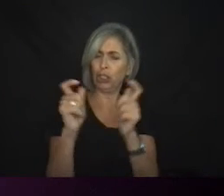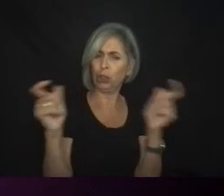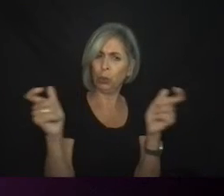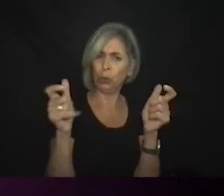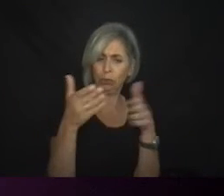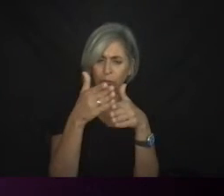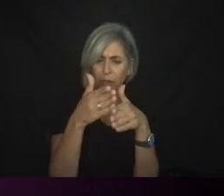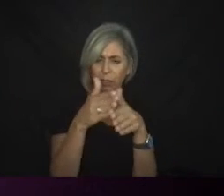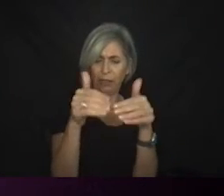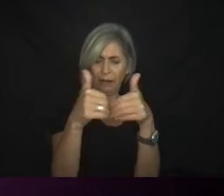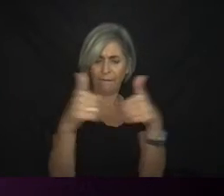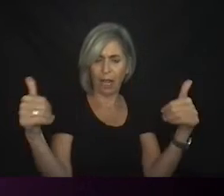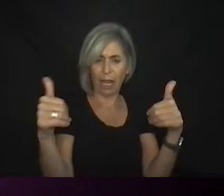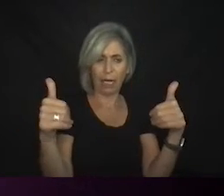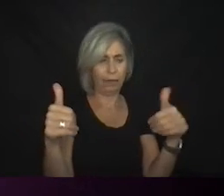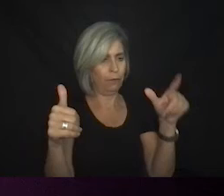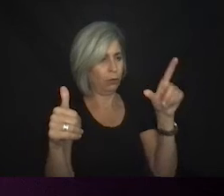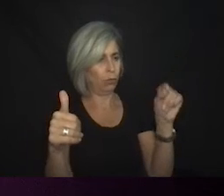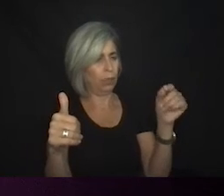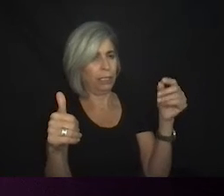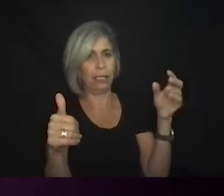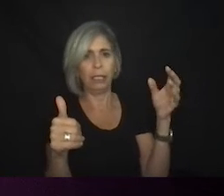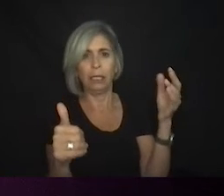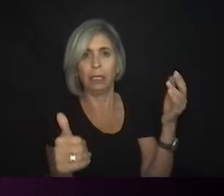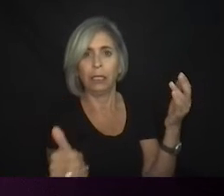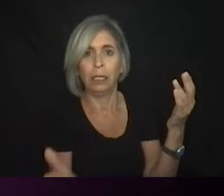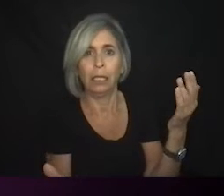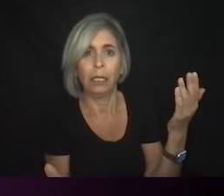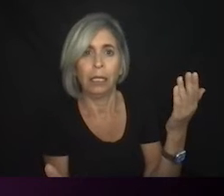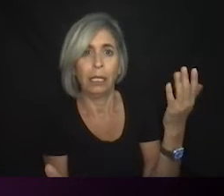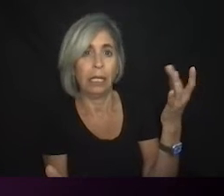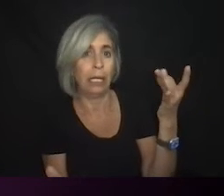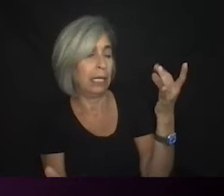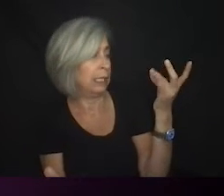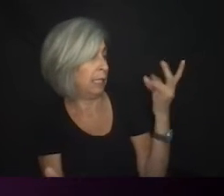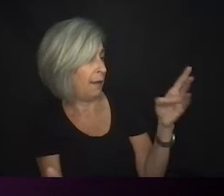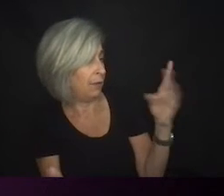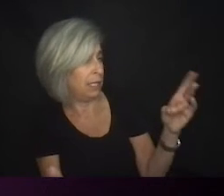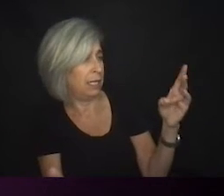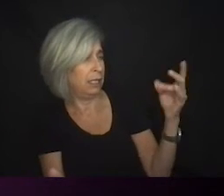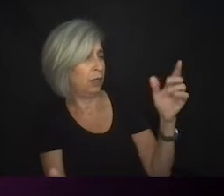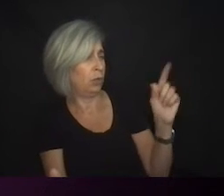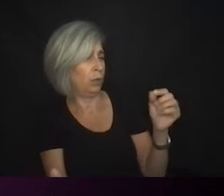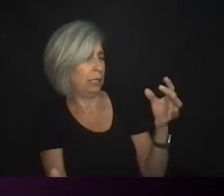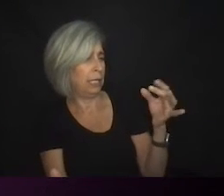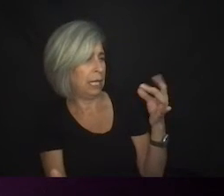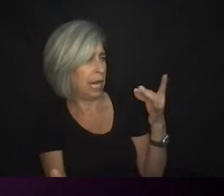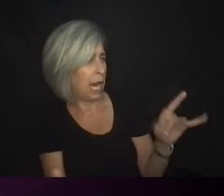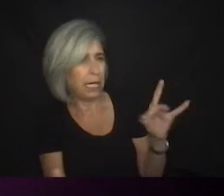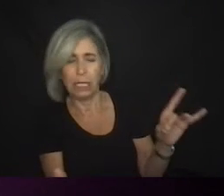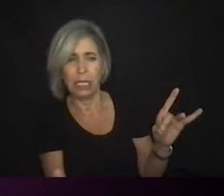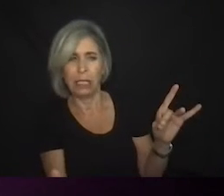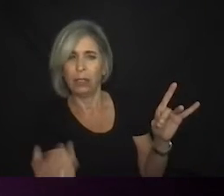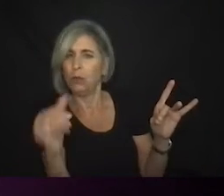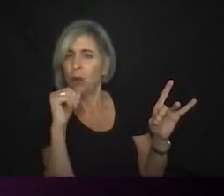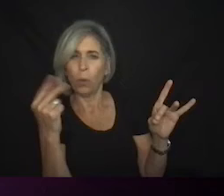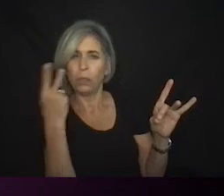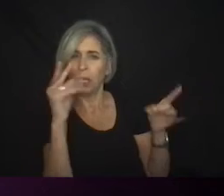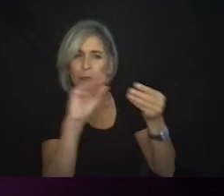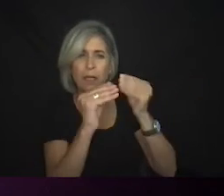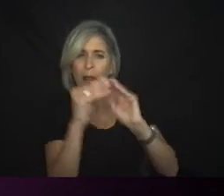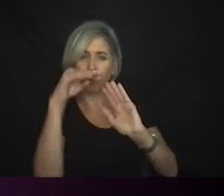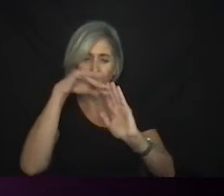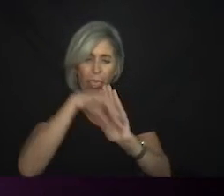between 2017 and 2018, and then like the numbers just don't go down.